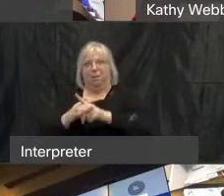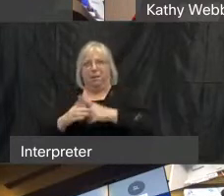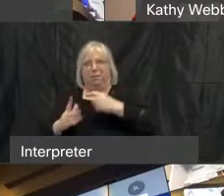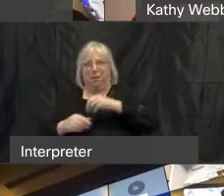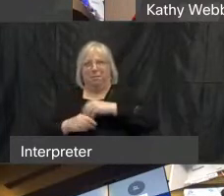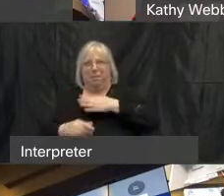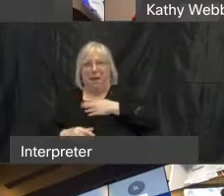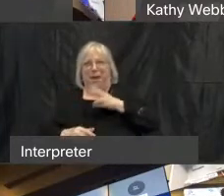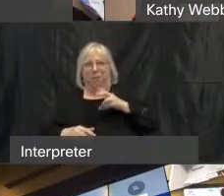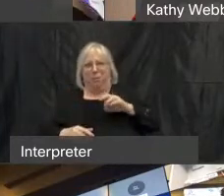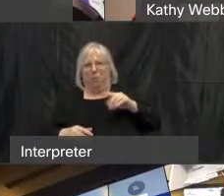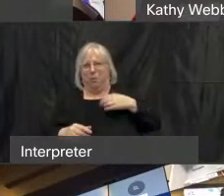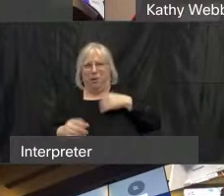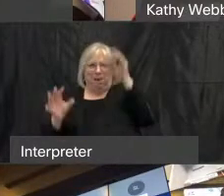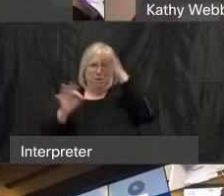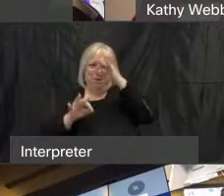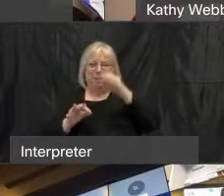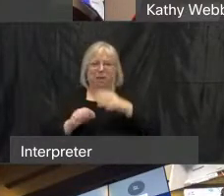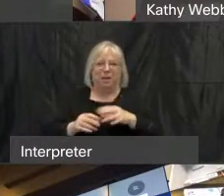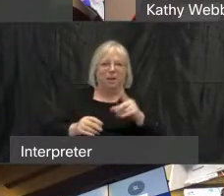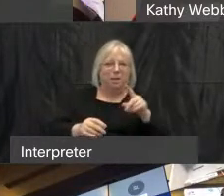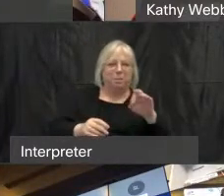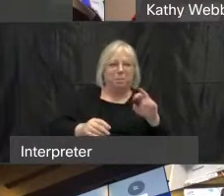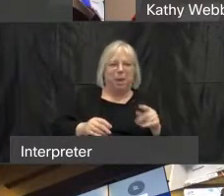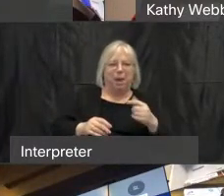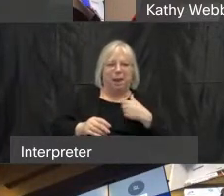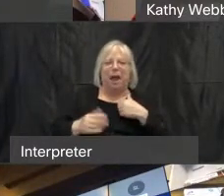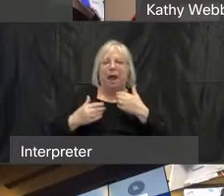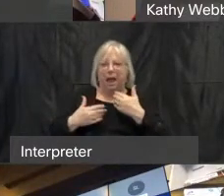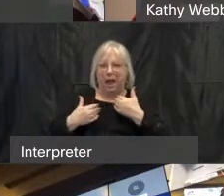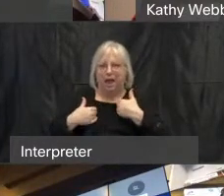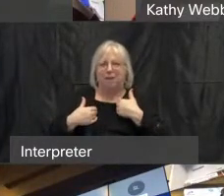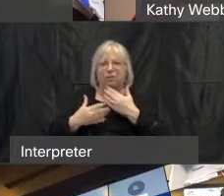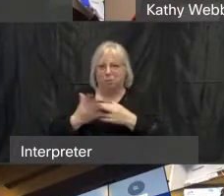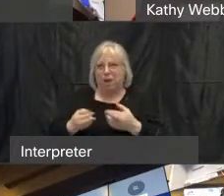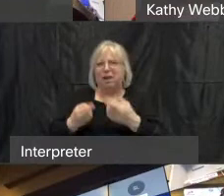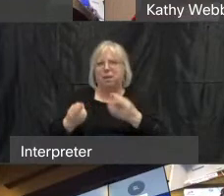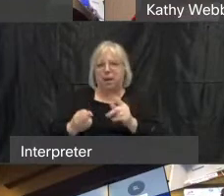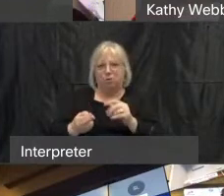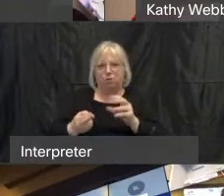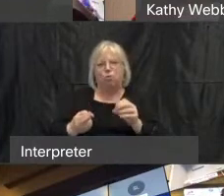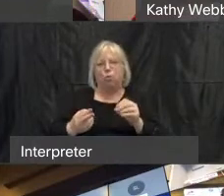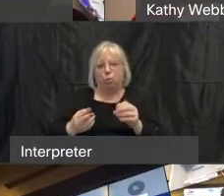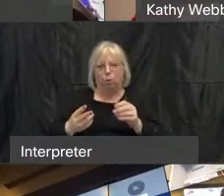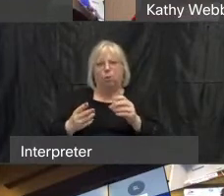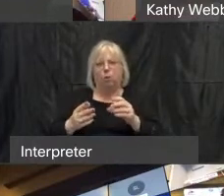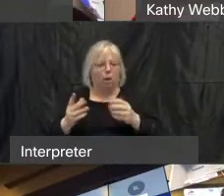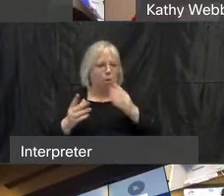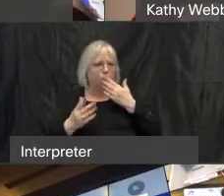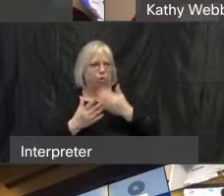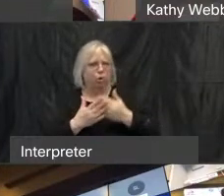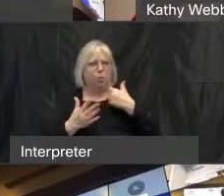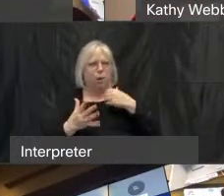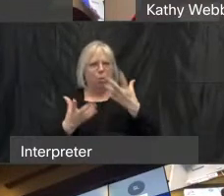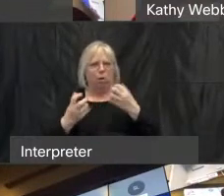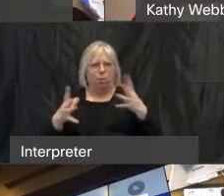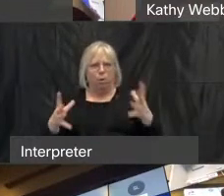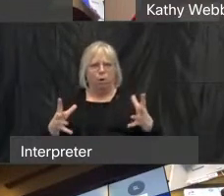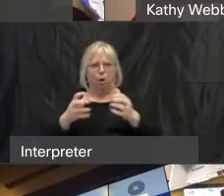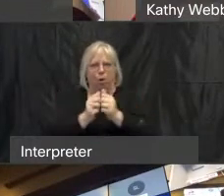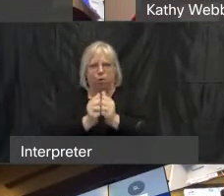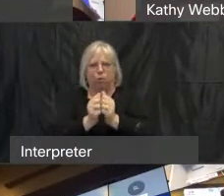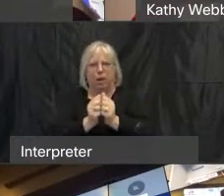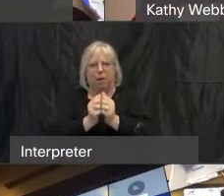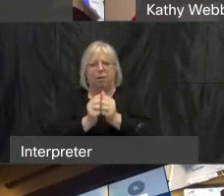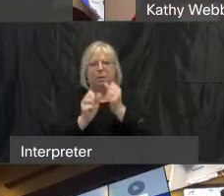So it's notification to me. Offline, because I have some recommendations as well. So okay, good, because we want to put it all together and